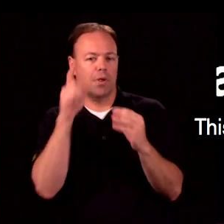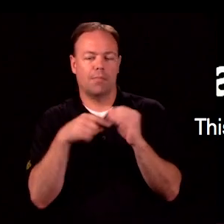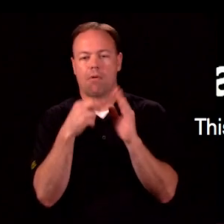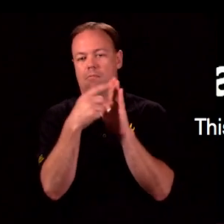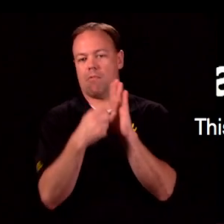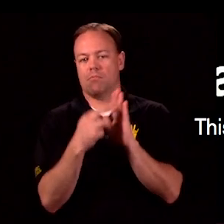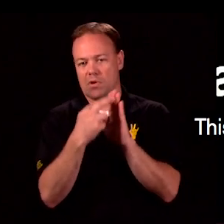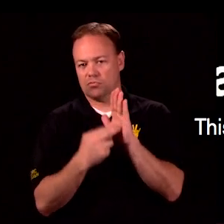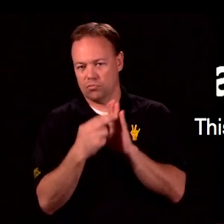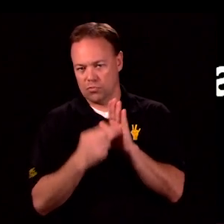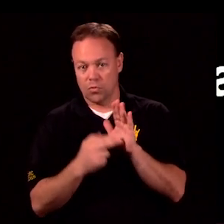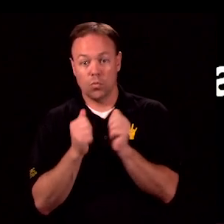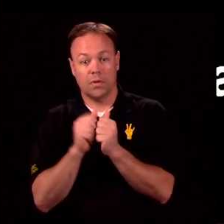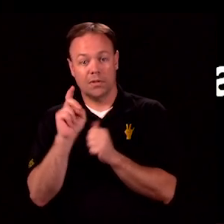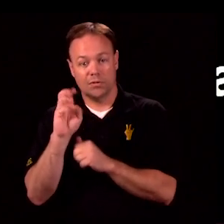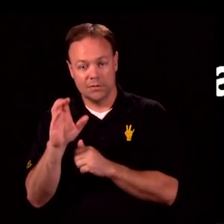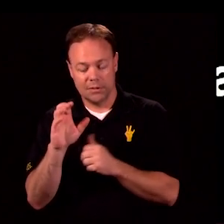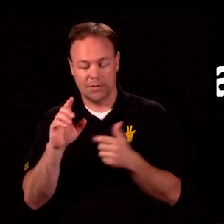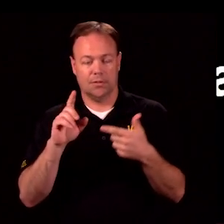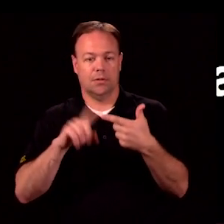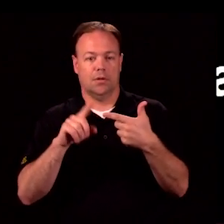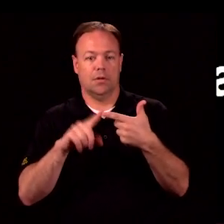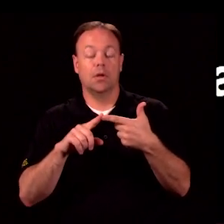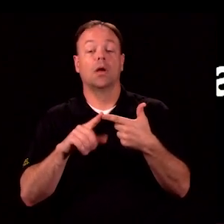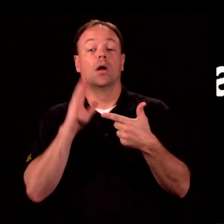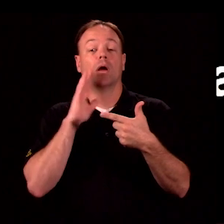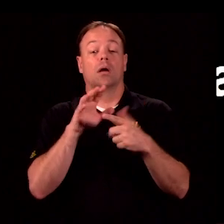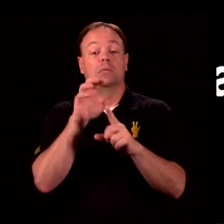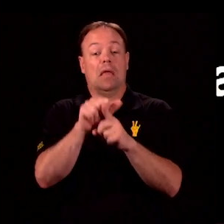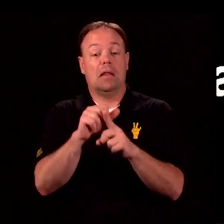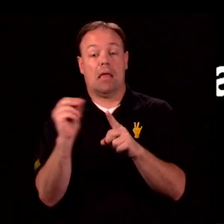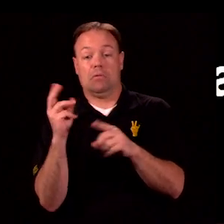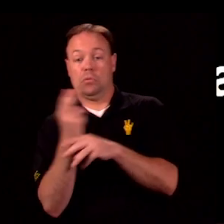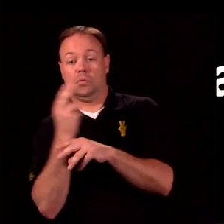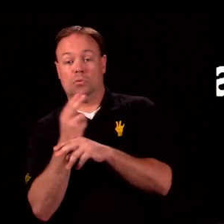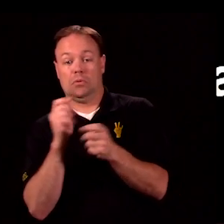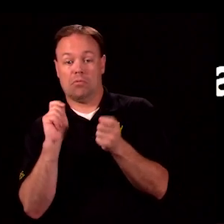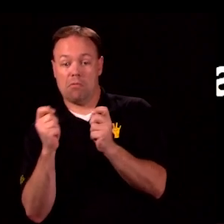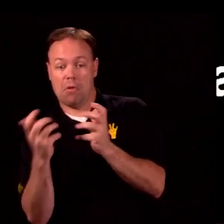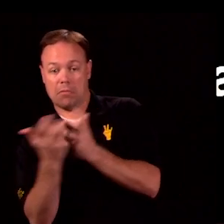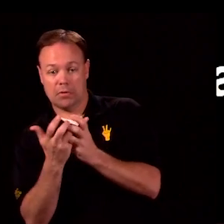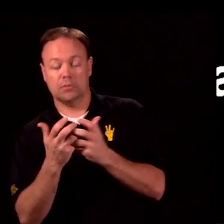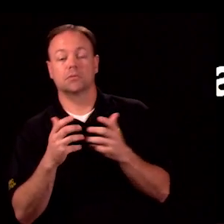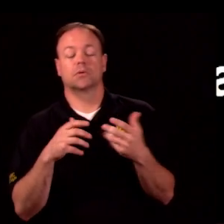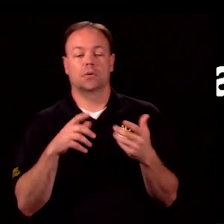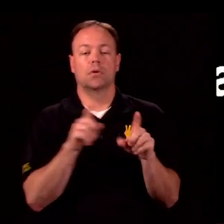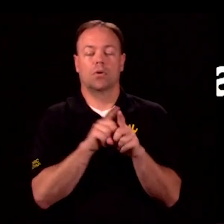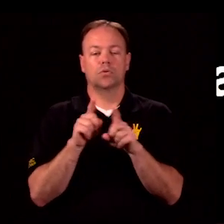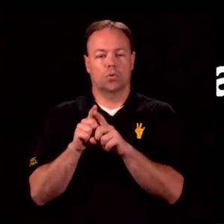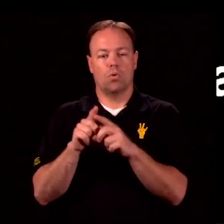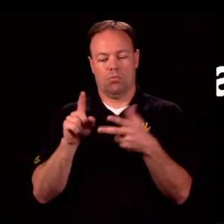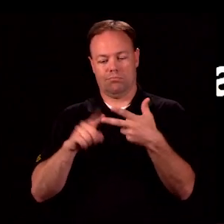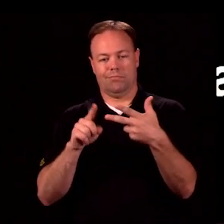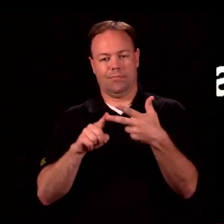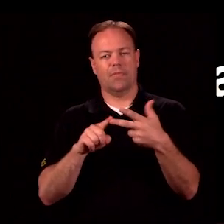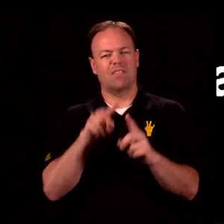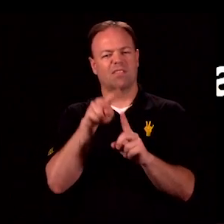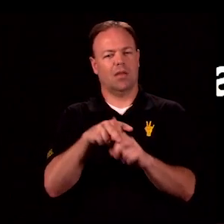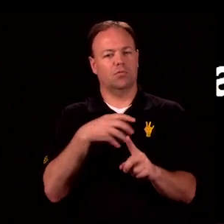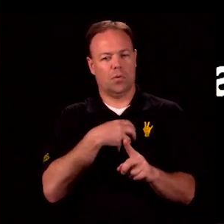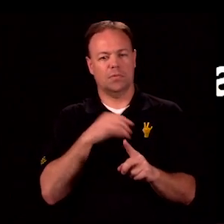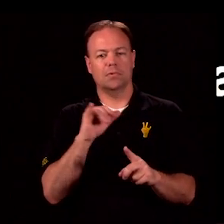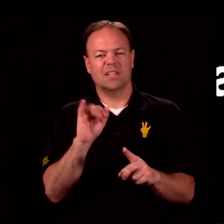with the DRC. It will also cover obtaining and using accommodations, as well as filing a grievance when